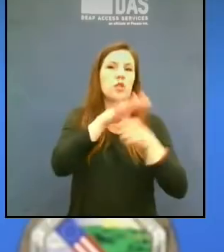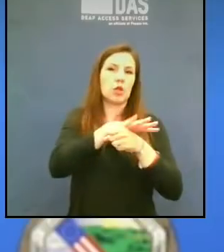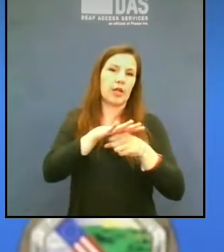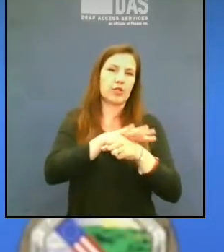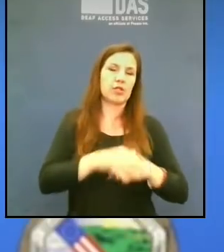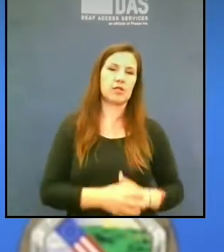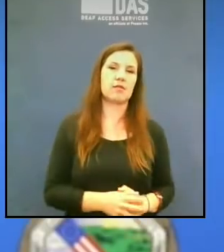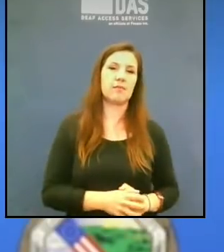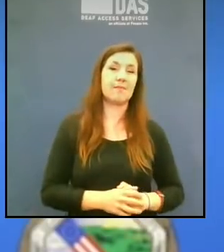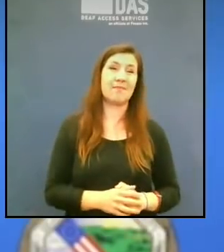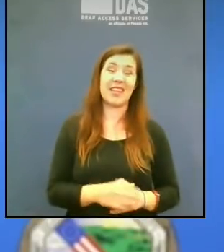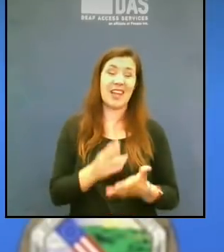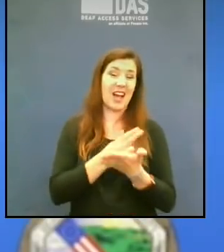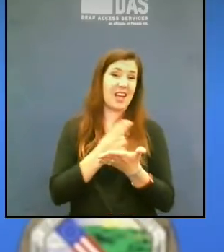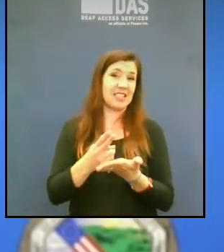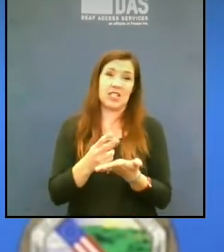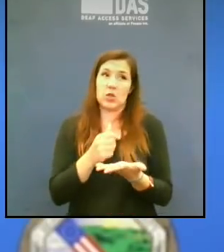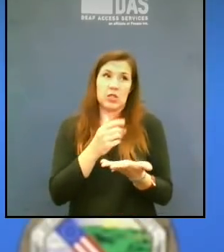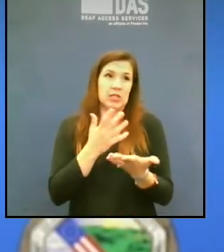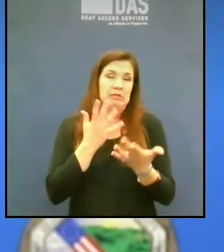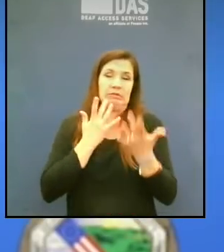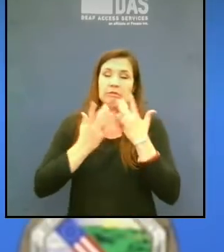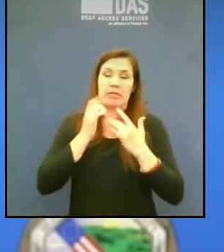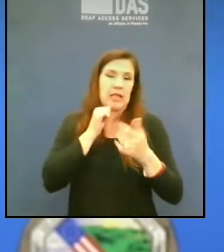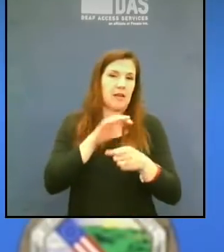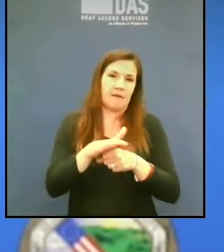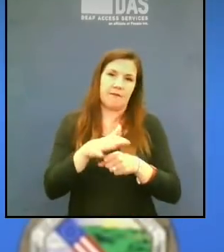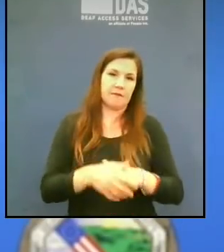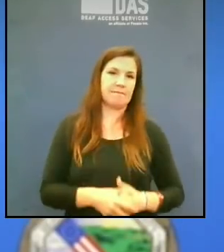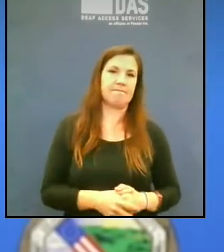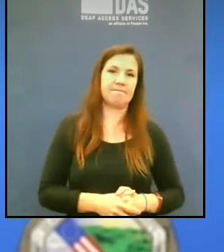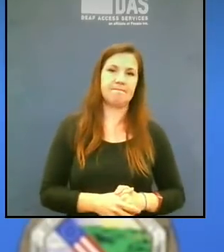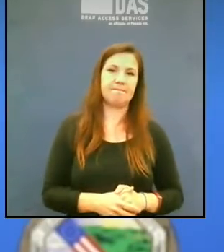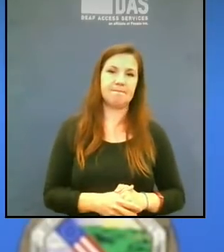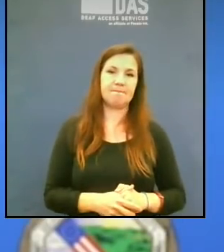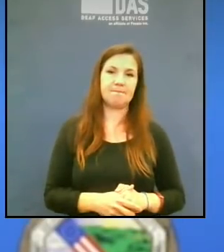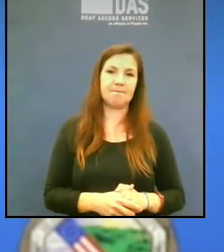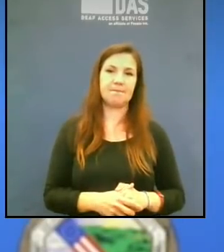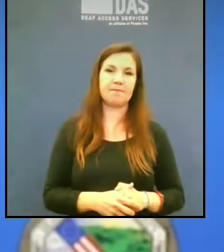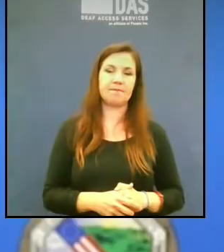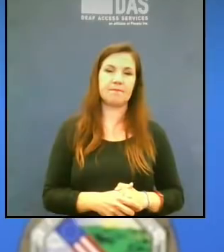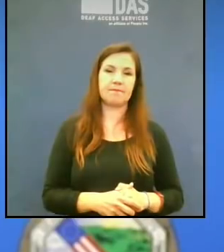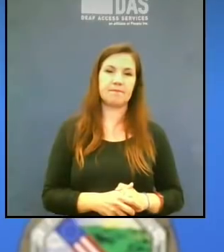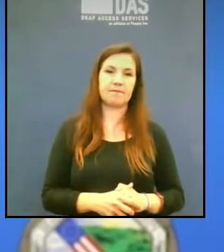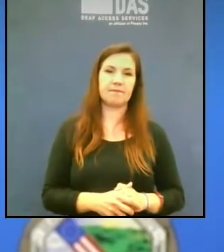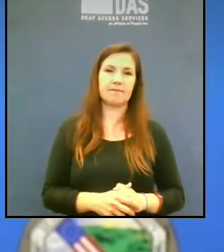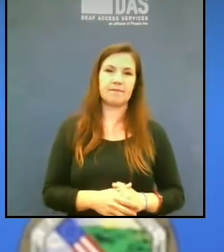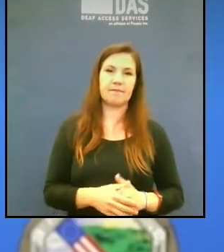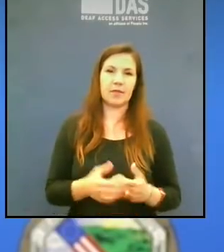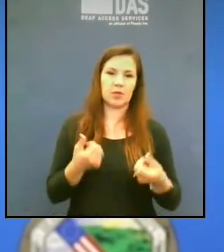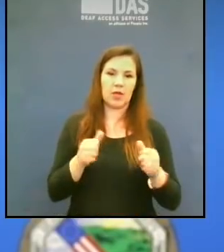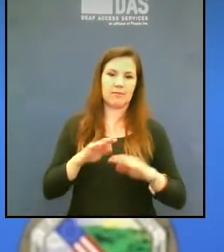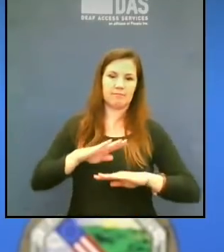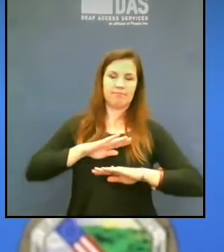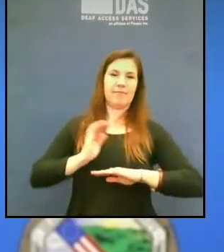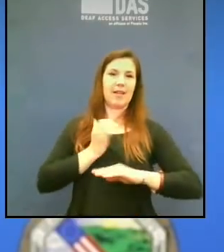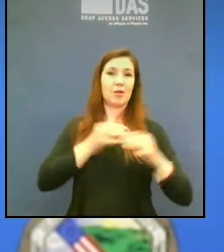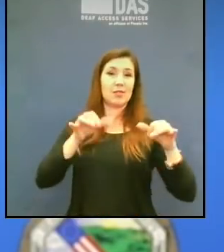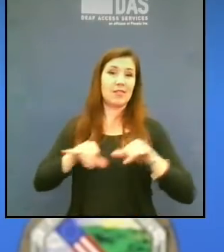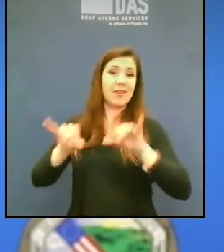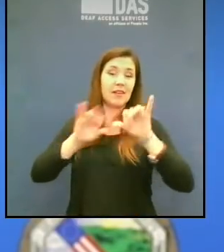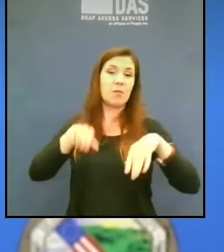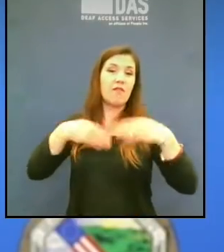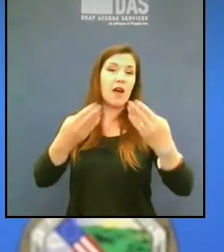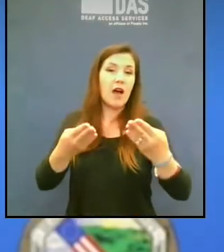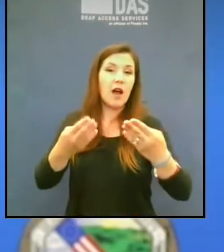County, and we truthfully do not have enough PPE to do that and then meet our standards that we have to meet, which is provide